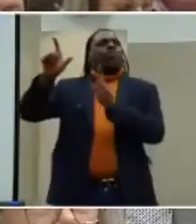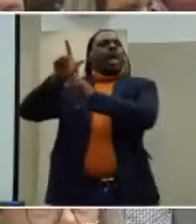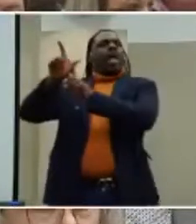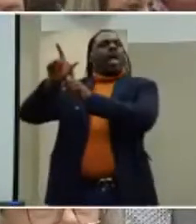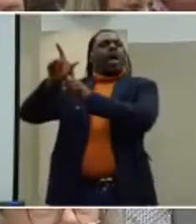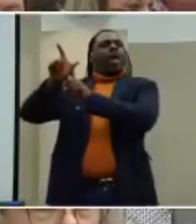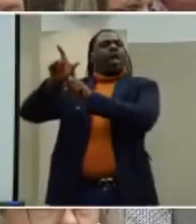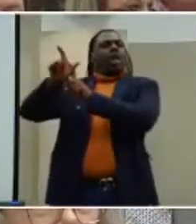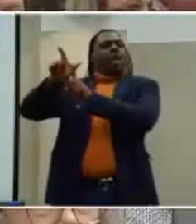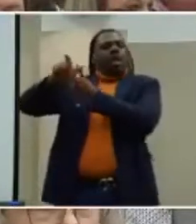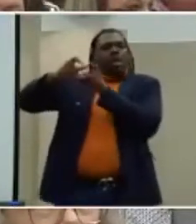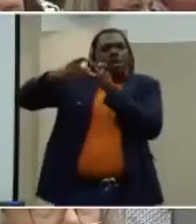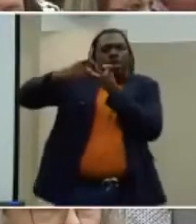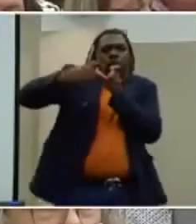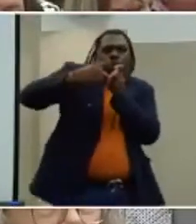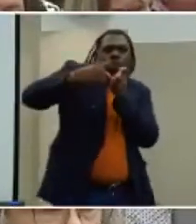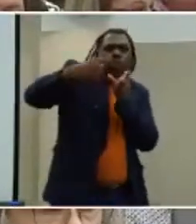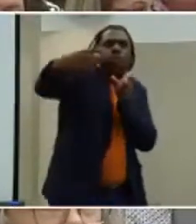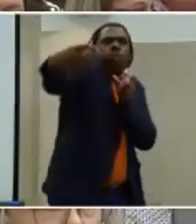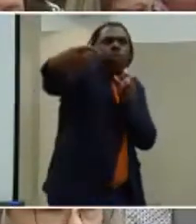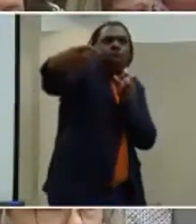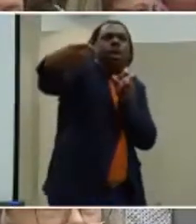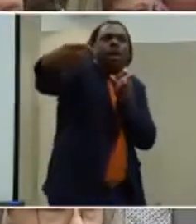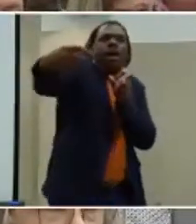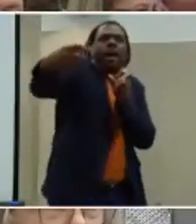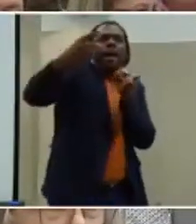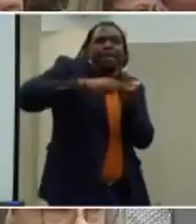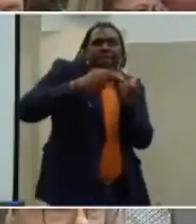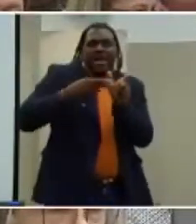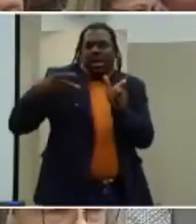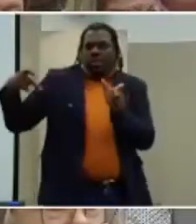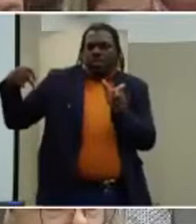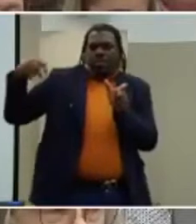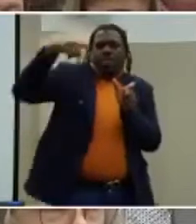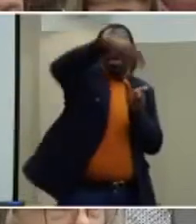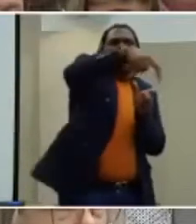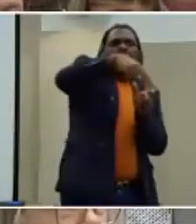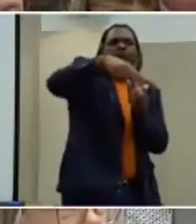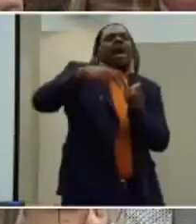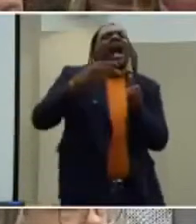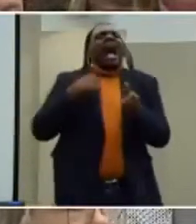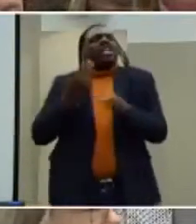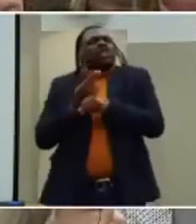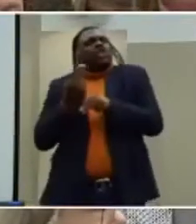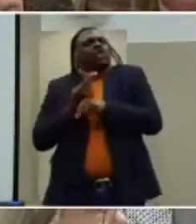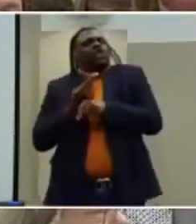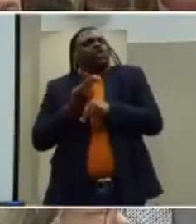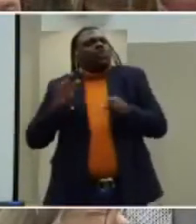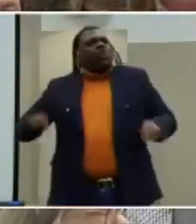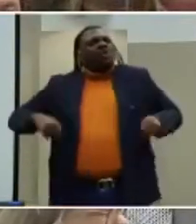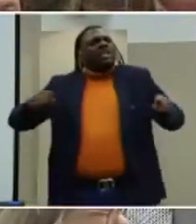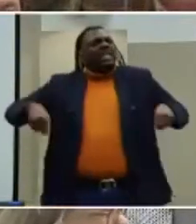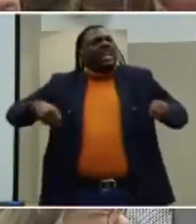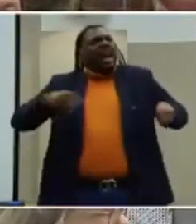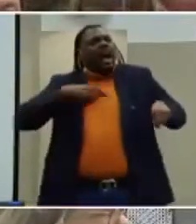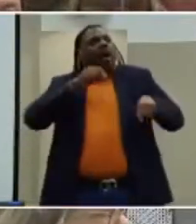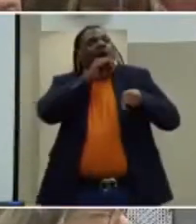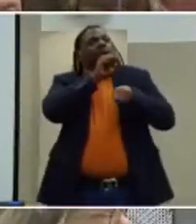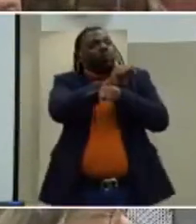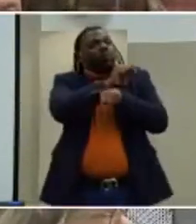the walkway, to keep people from going into the water. I use a wheelchair and I actually use